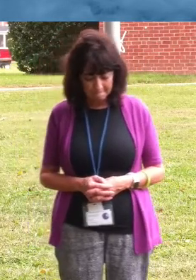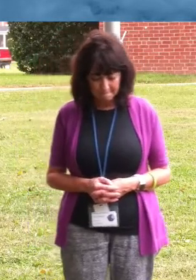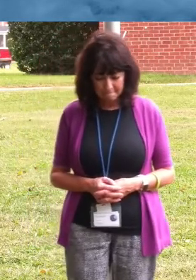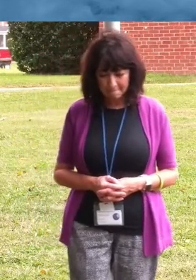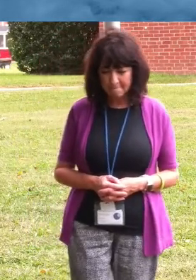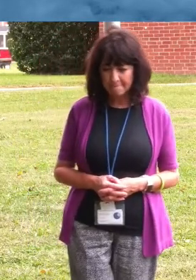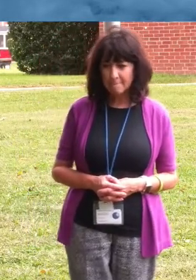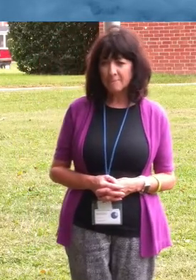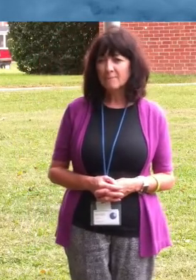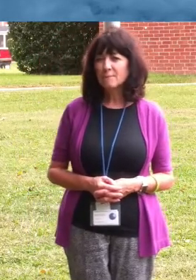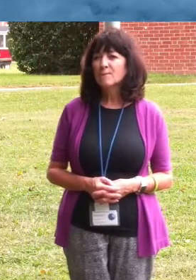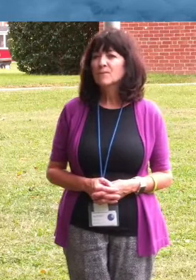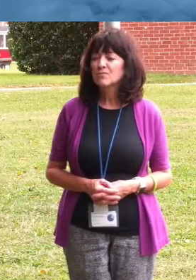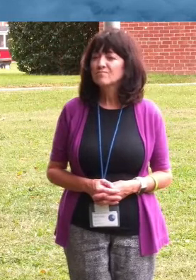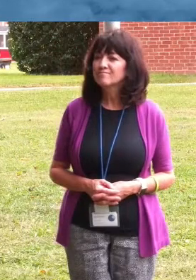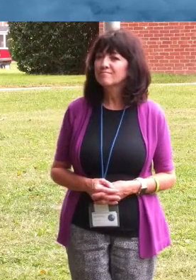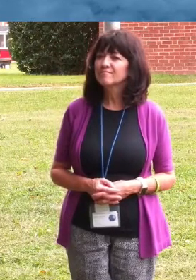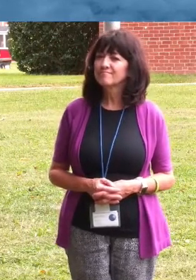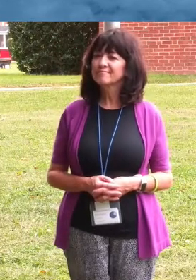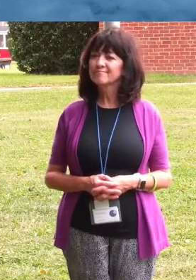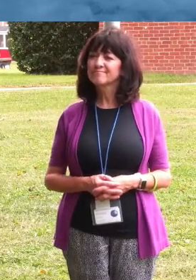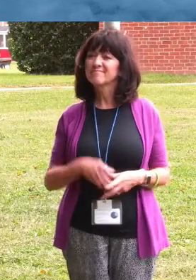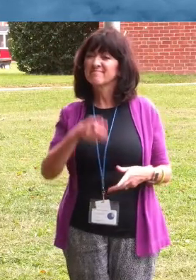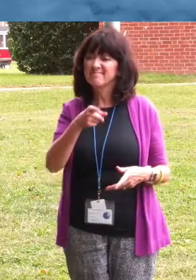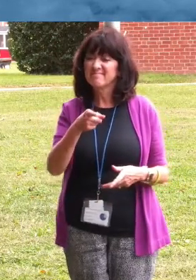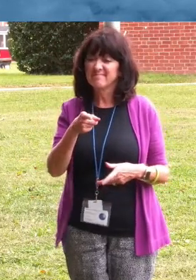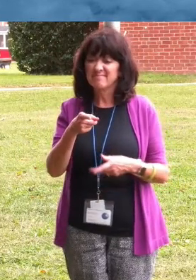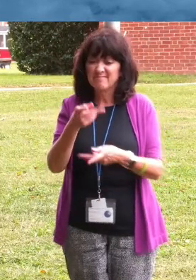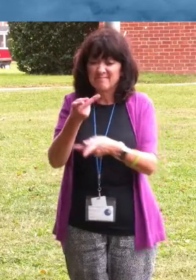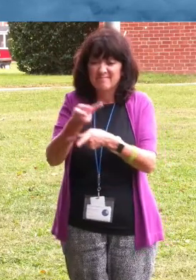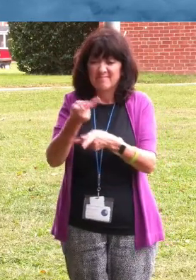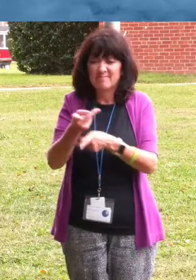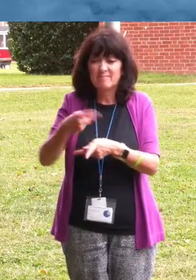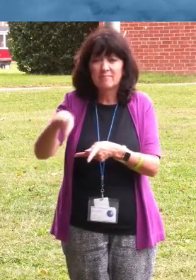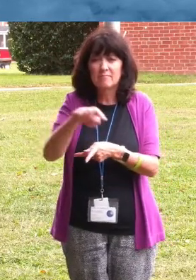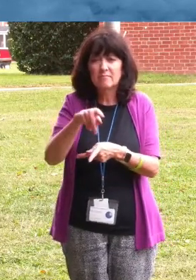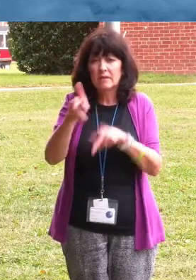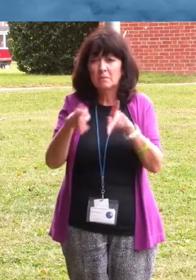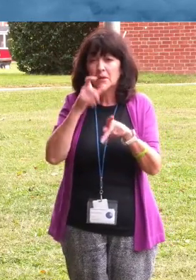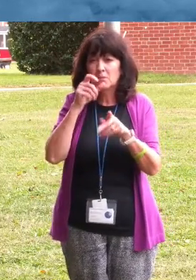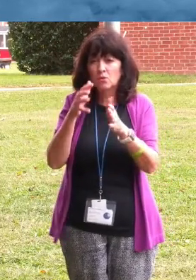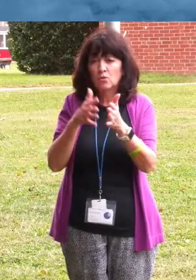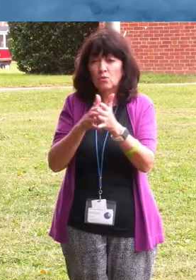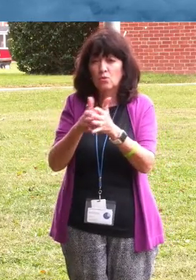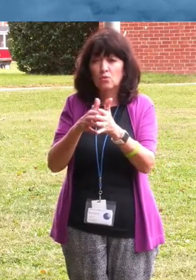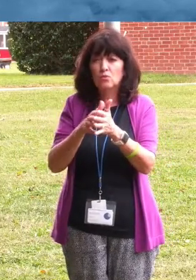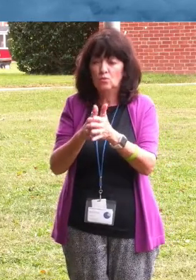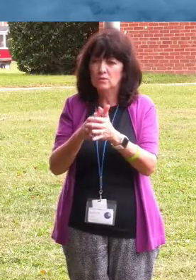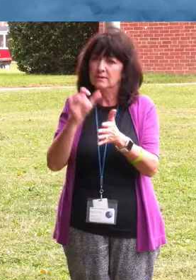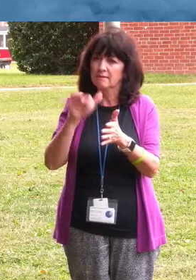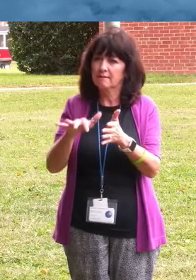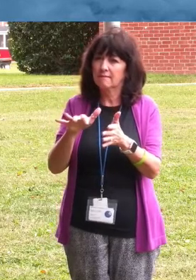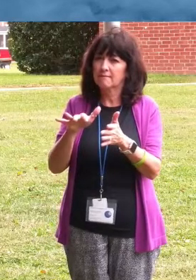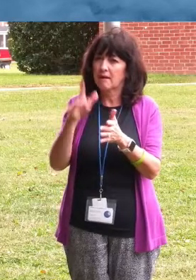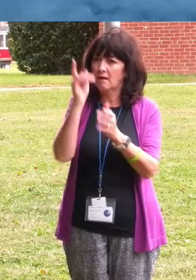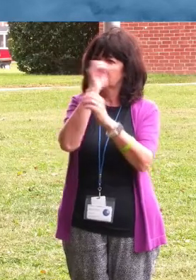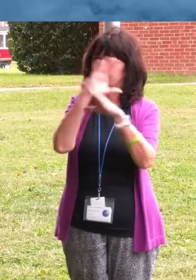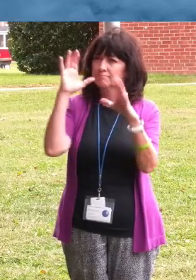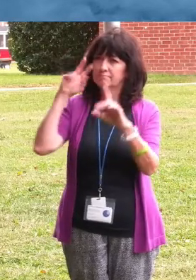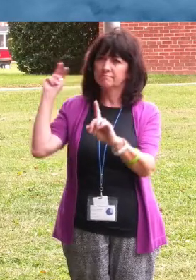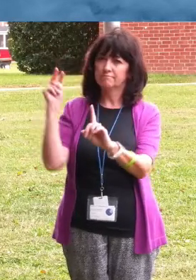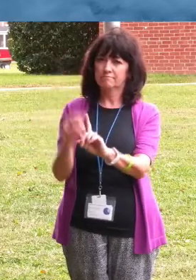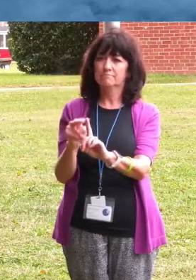A measure of society is how you treat your vulnerable. I'm thinking of those famous words of Gandhi. And